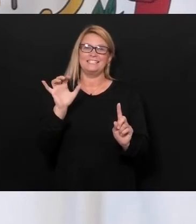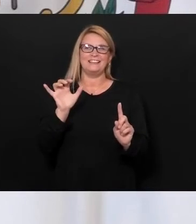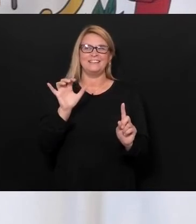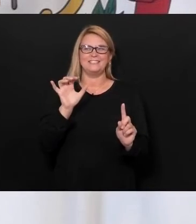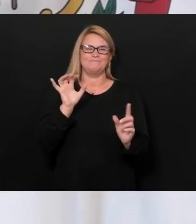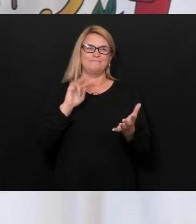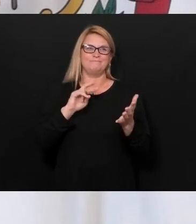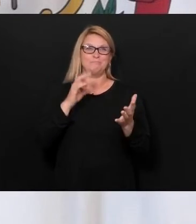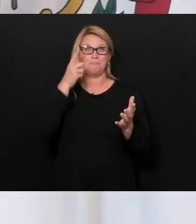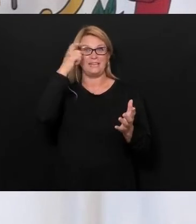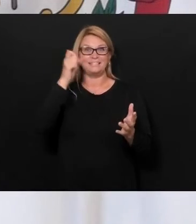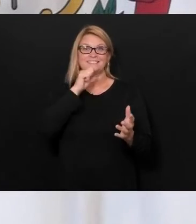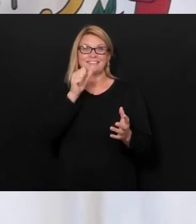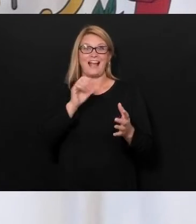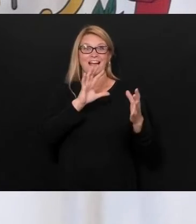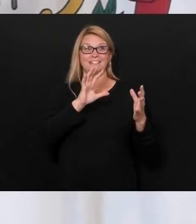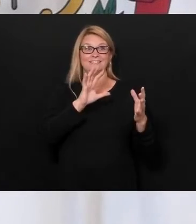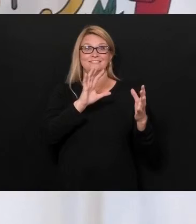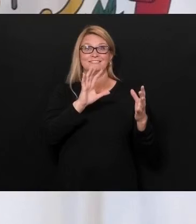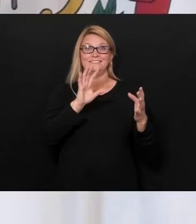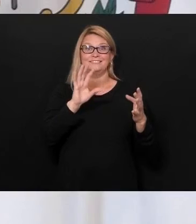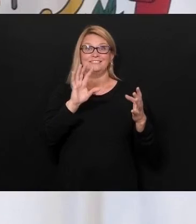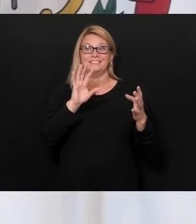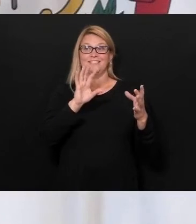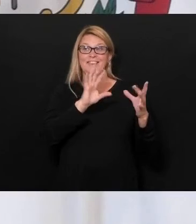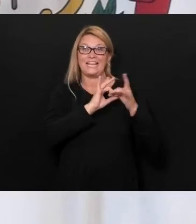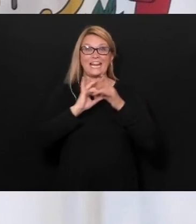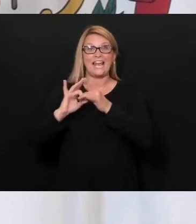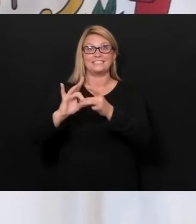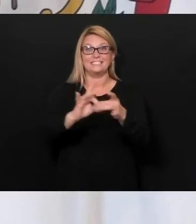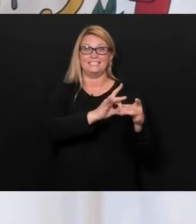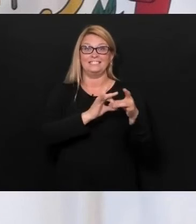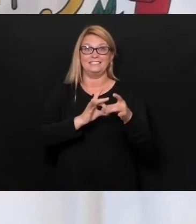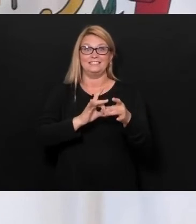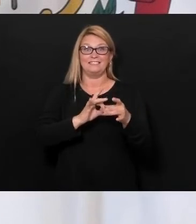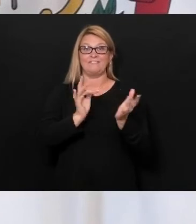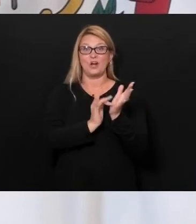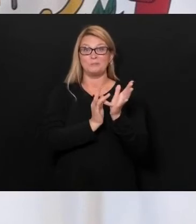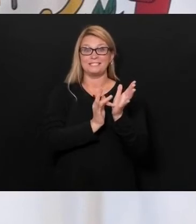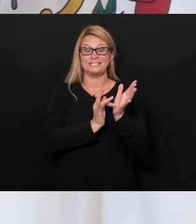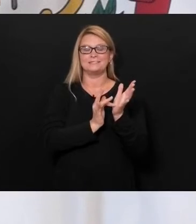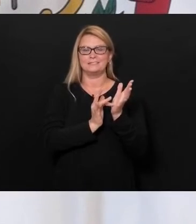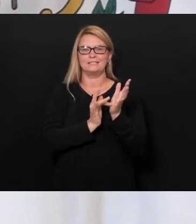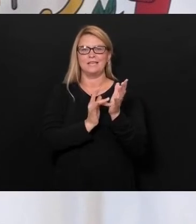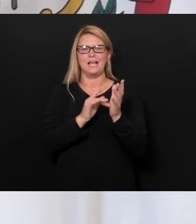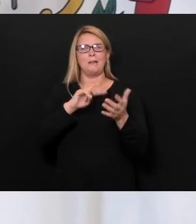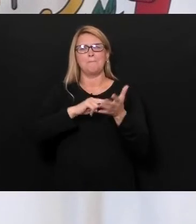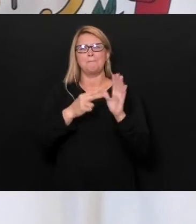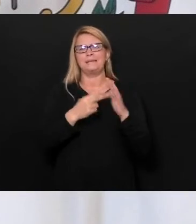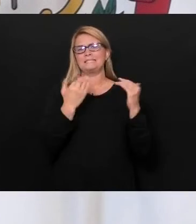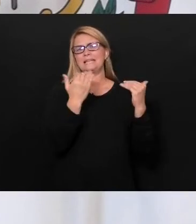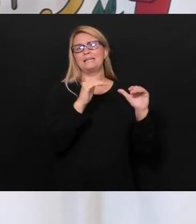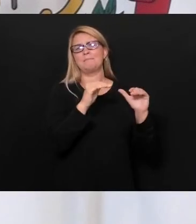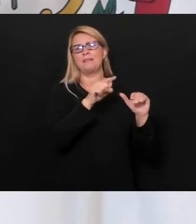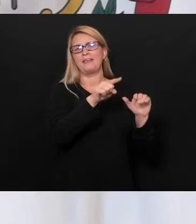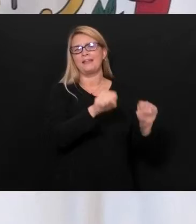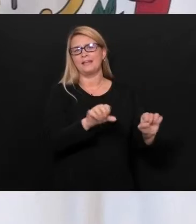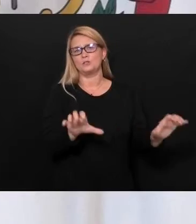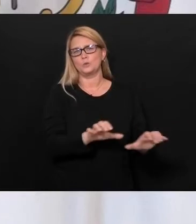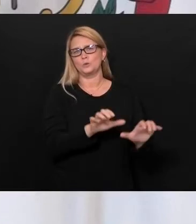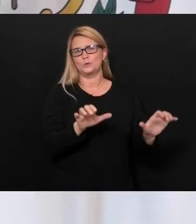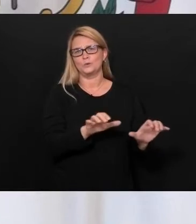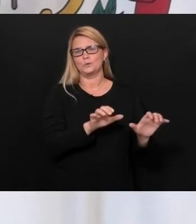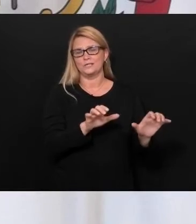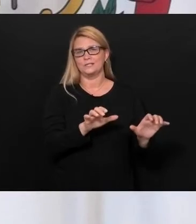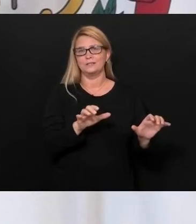limiting, would be limiting our ability to rapidly distribute and administer the vaccine to the